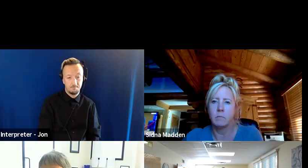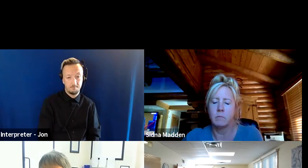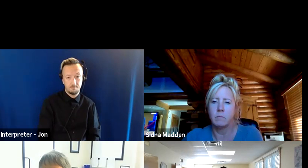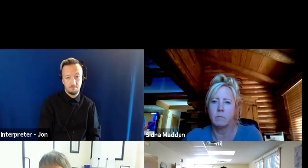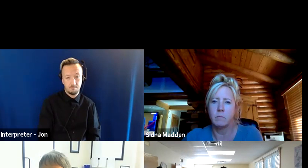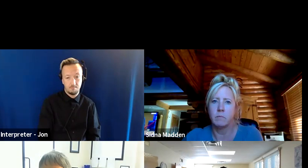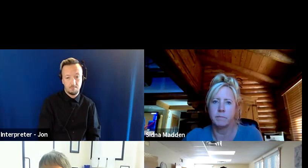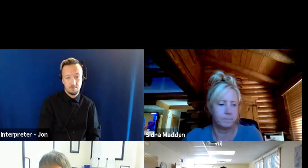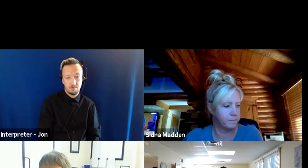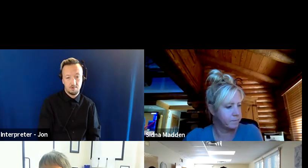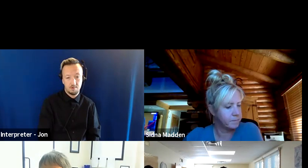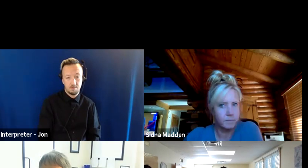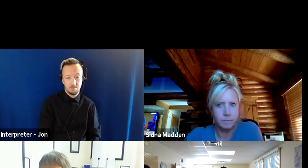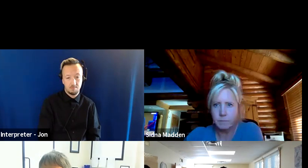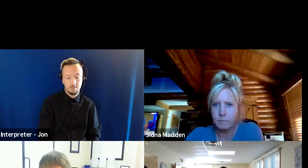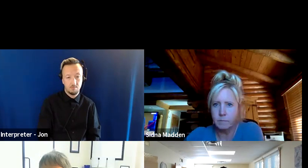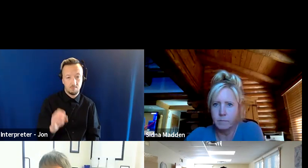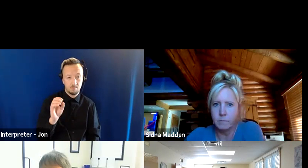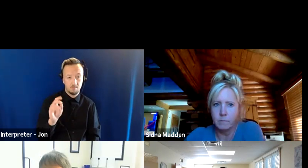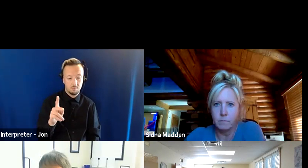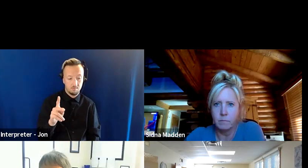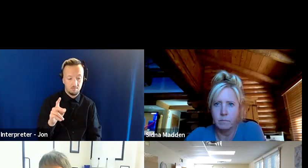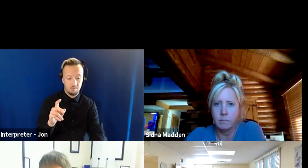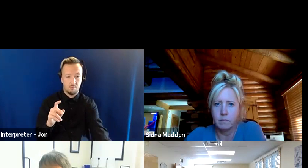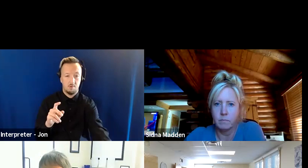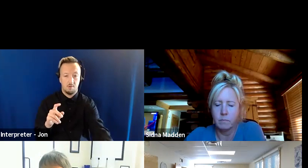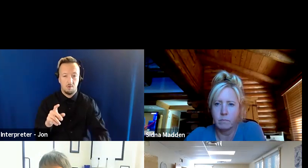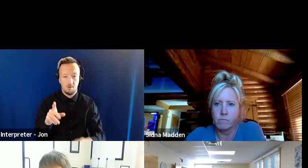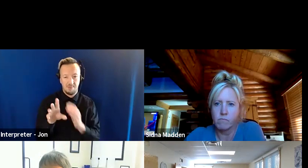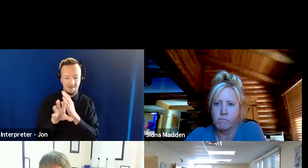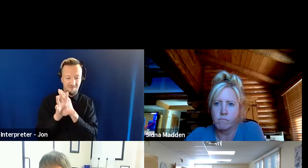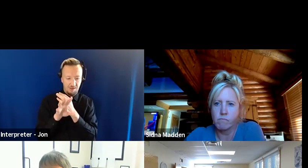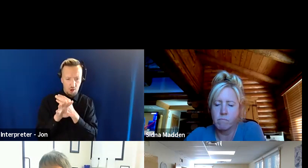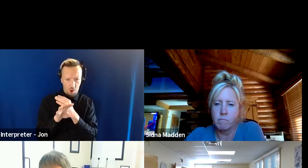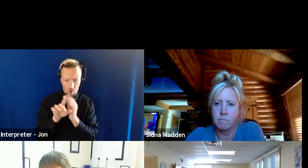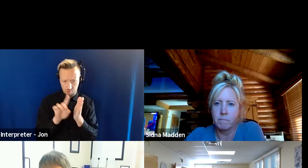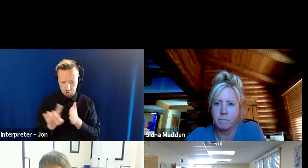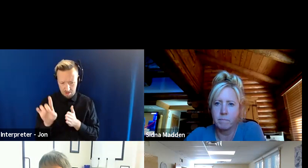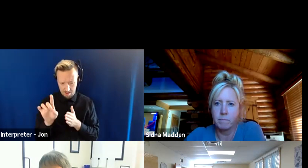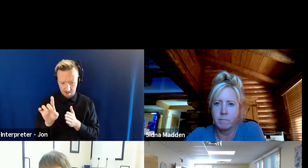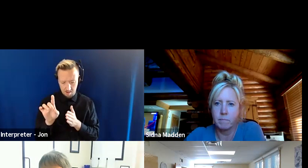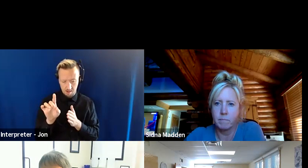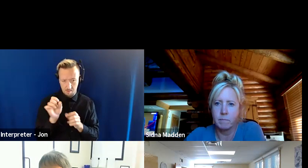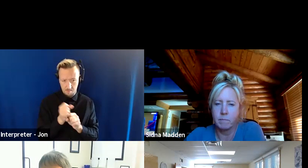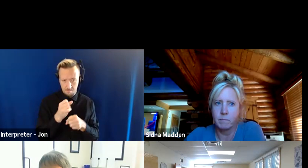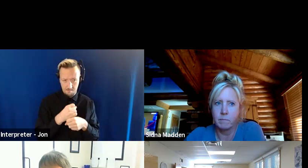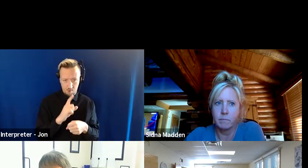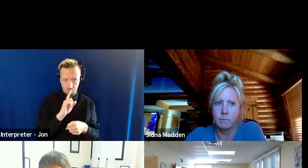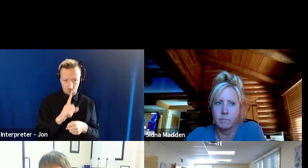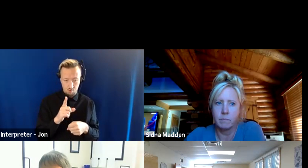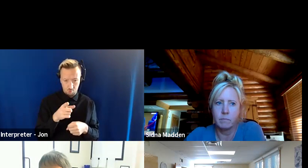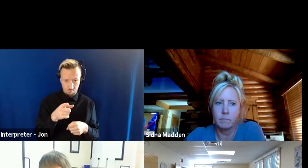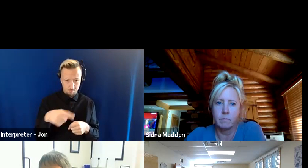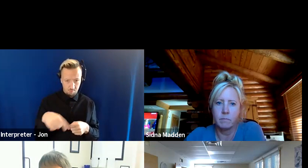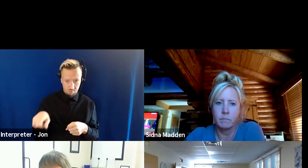Both? At least this one. So we're just doing a video check. We want to make sure that the people are close enough in